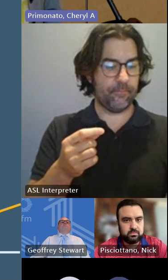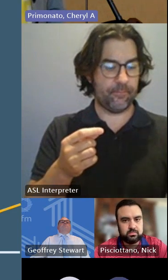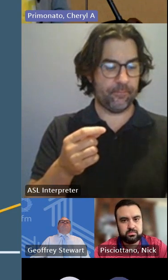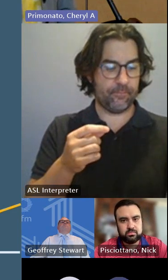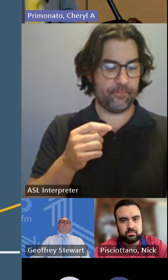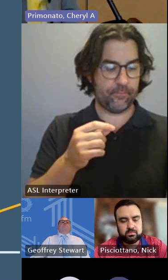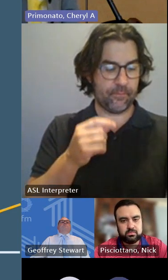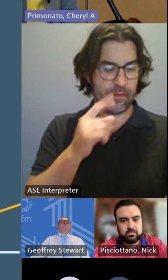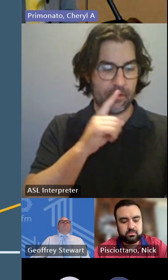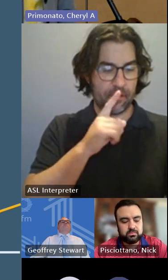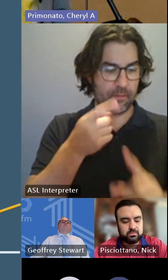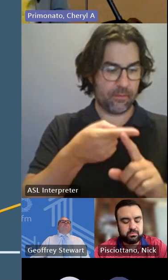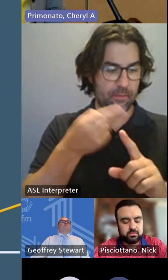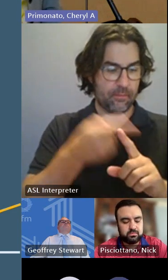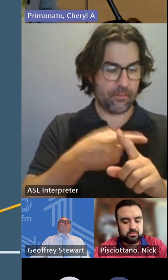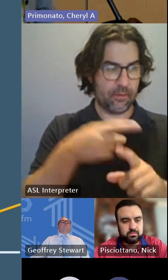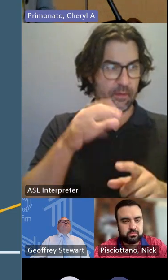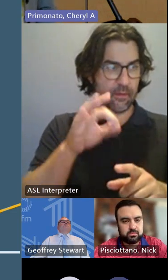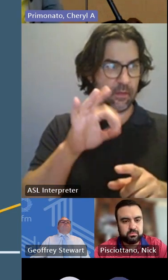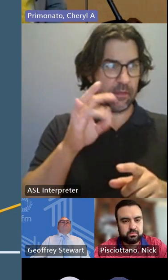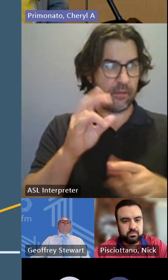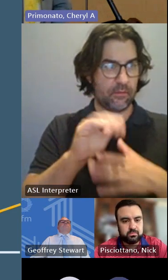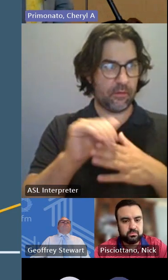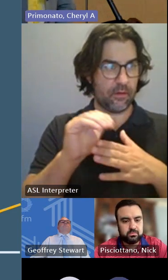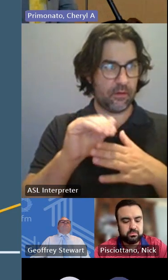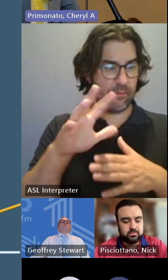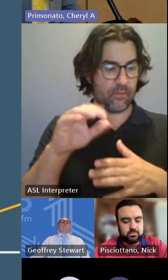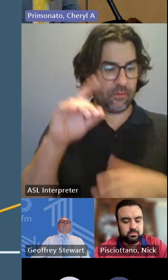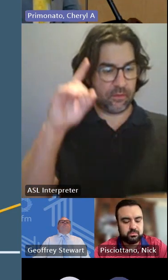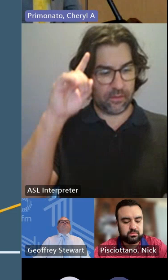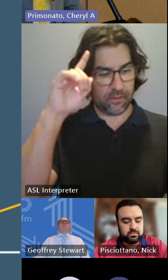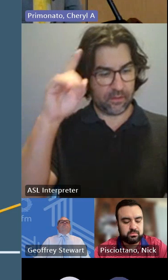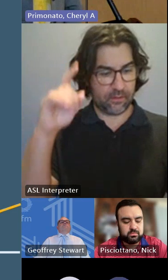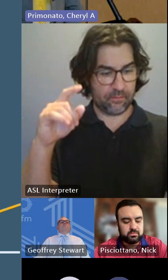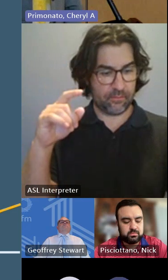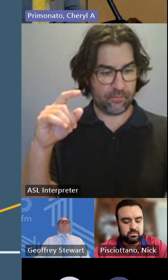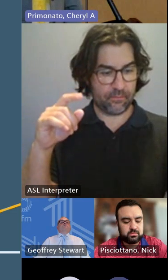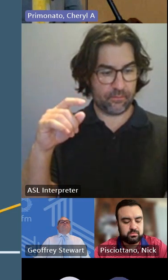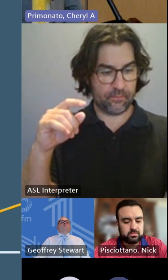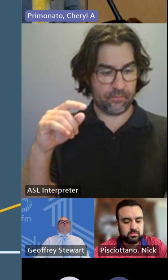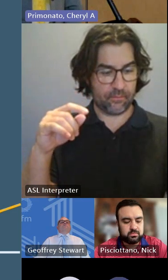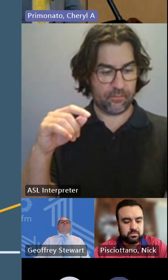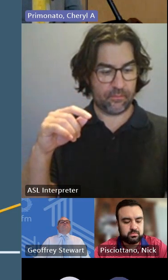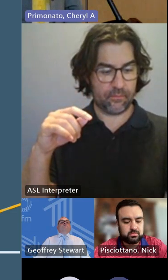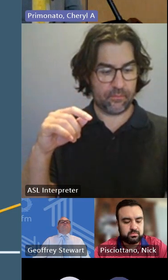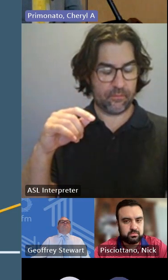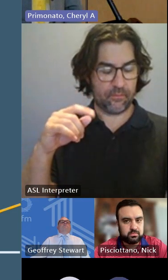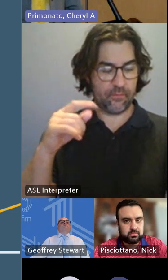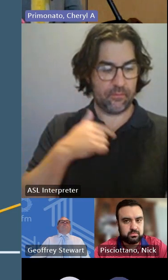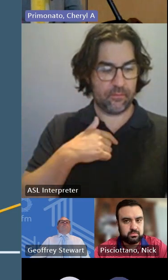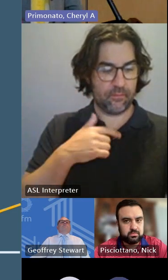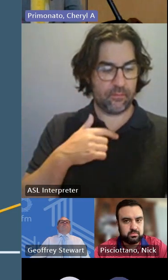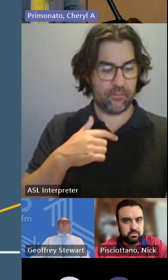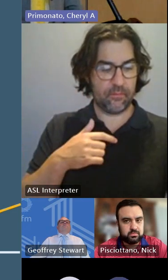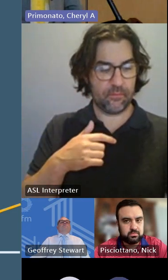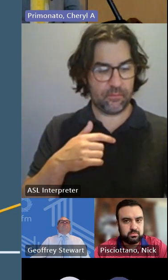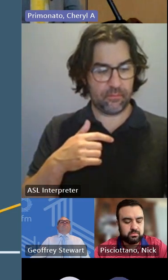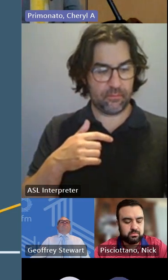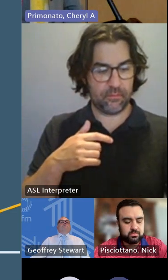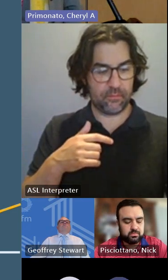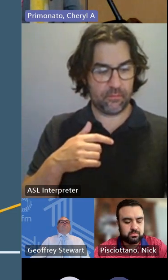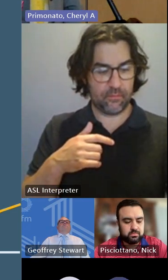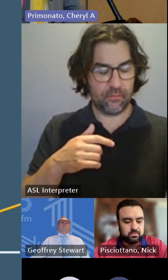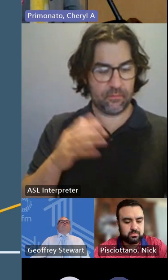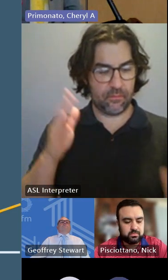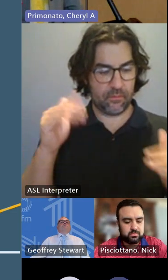being $97.50, it would be vended at $28. And now our hope is that an employer would then provide this benefit